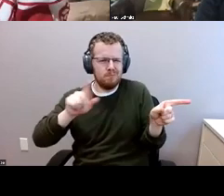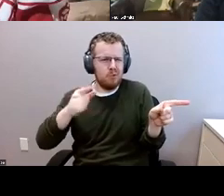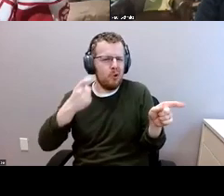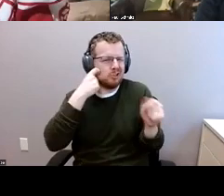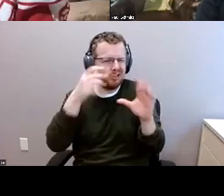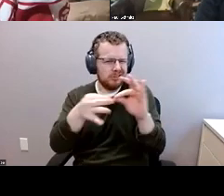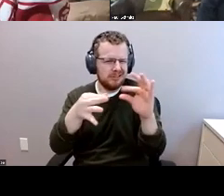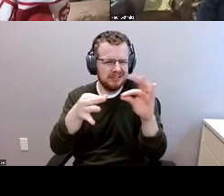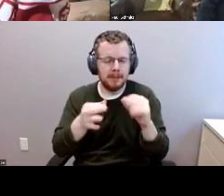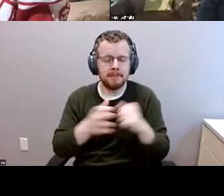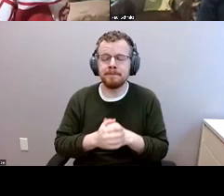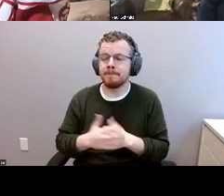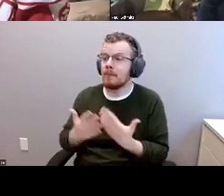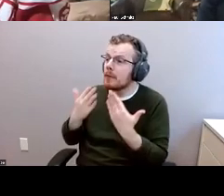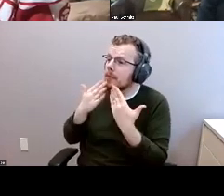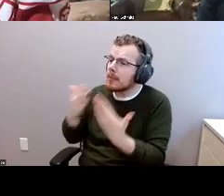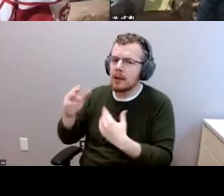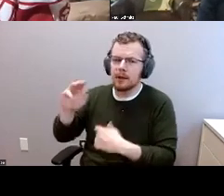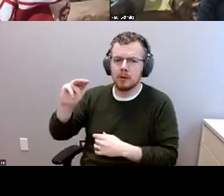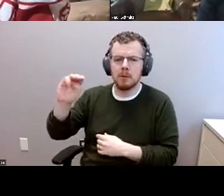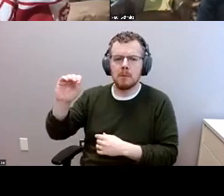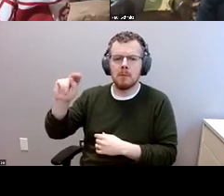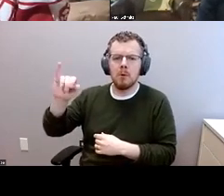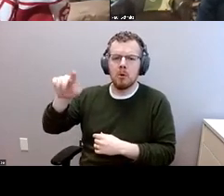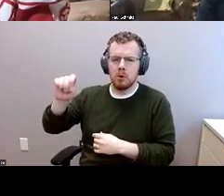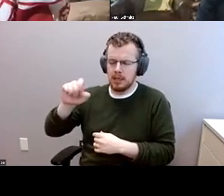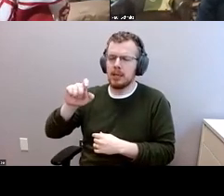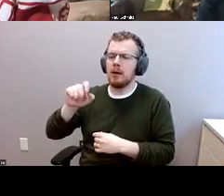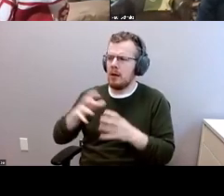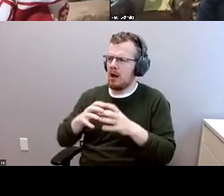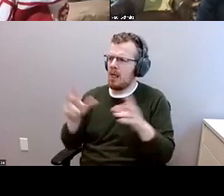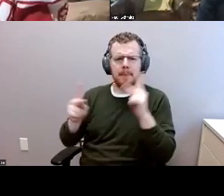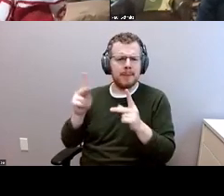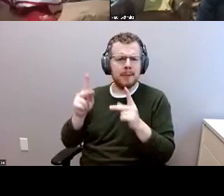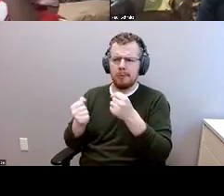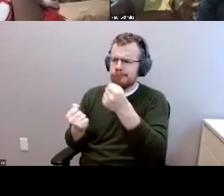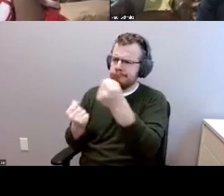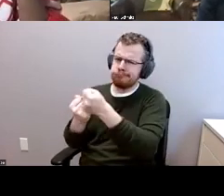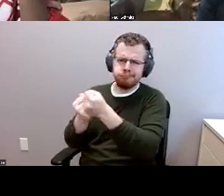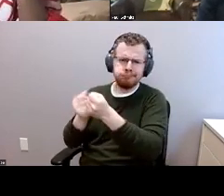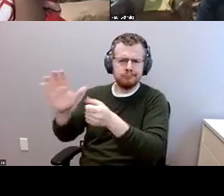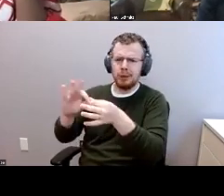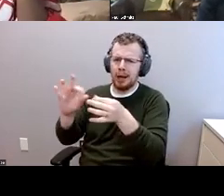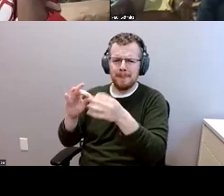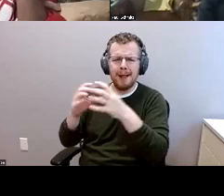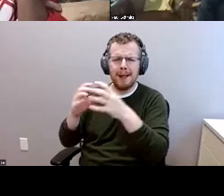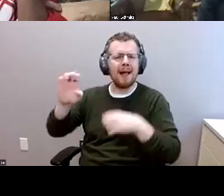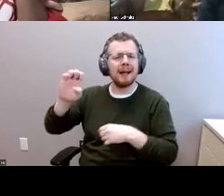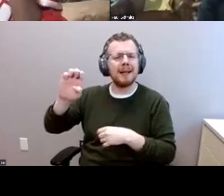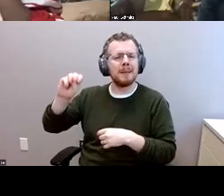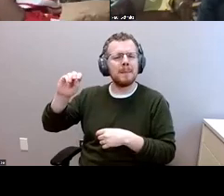Thank you, Monique. Lots of love for that in the chat, in the emojis.